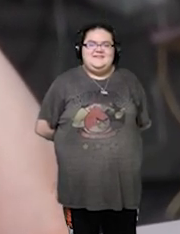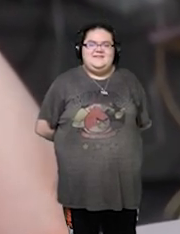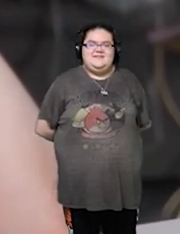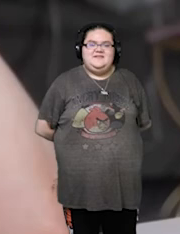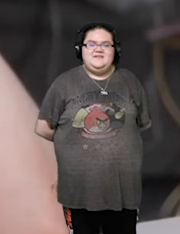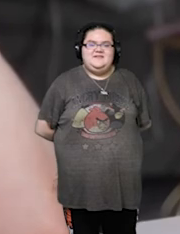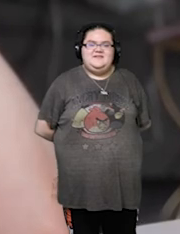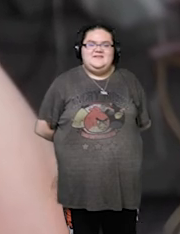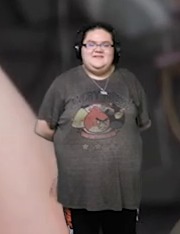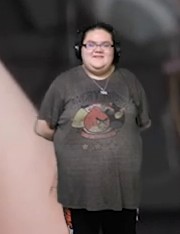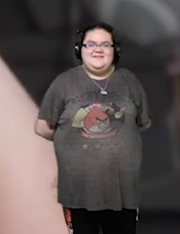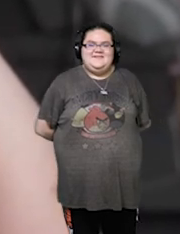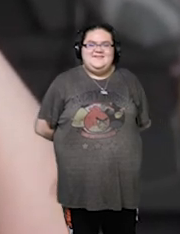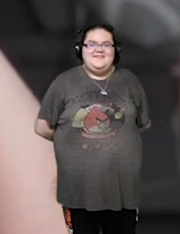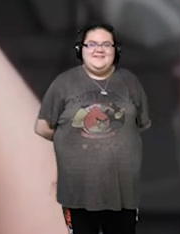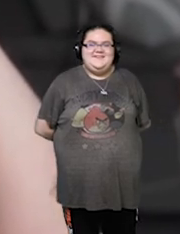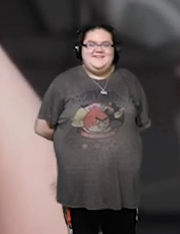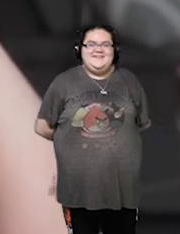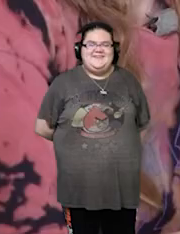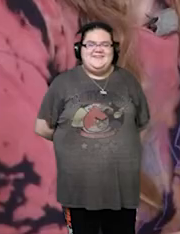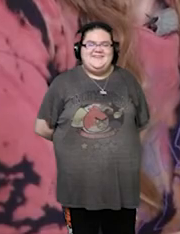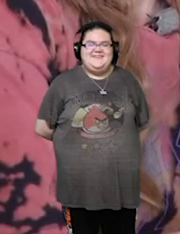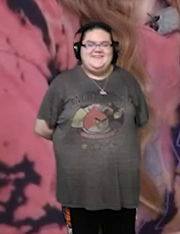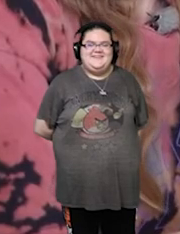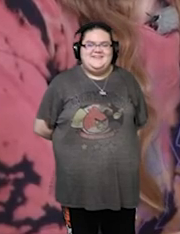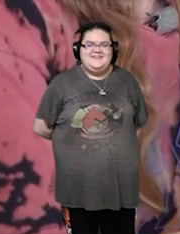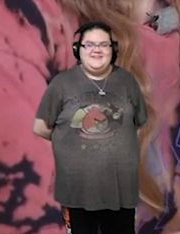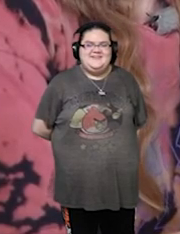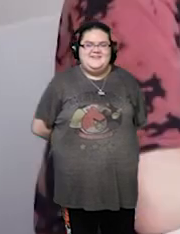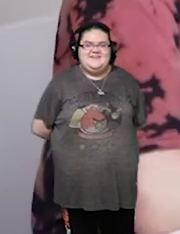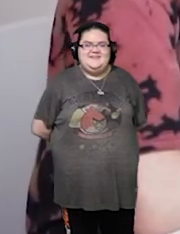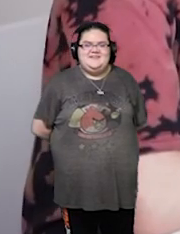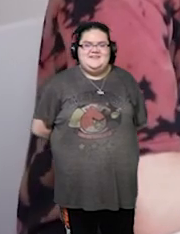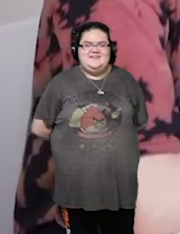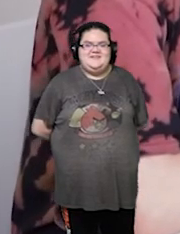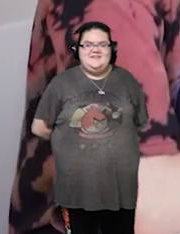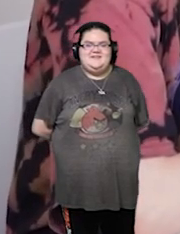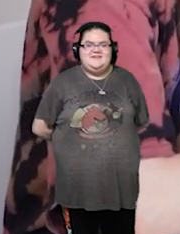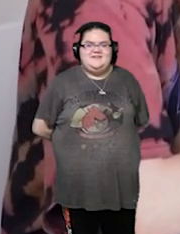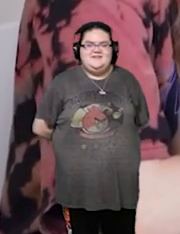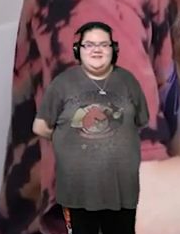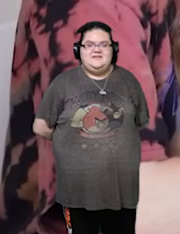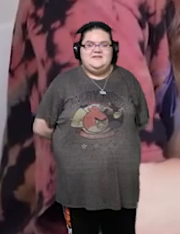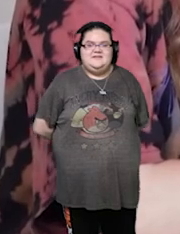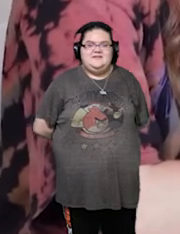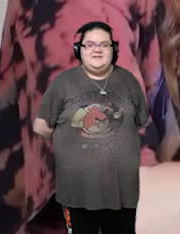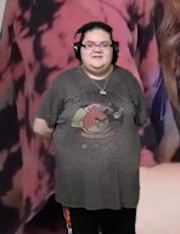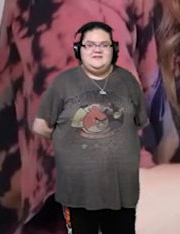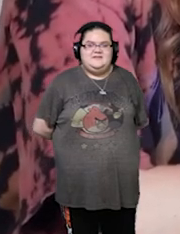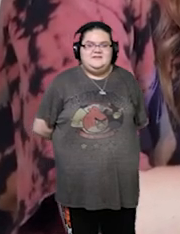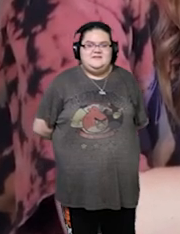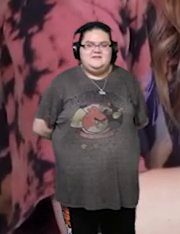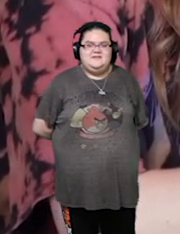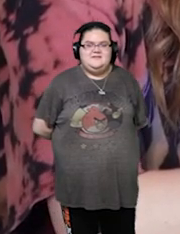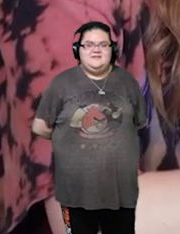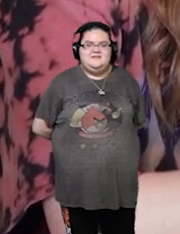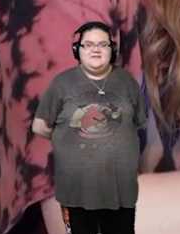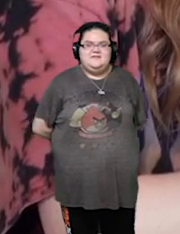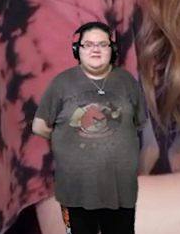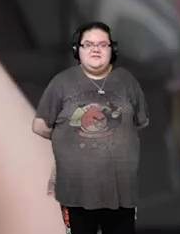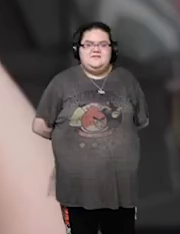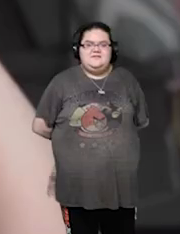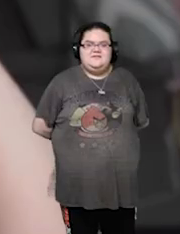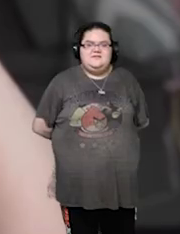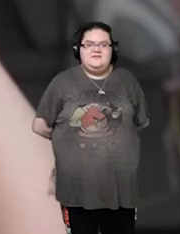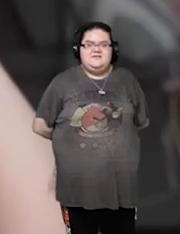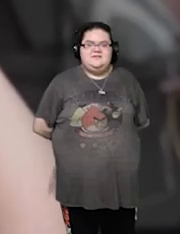Right, it's fucked. The whole tube's fucked. How much is Durex? It's cheap. It's what everyone uses. So this would make sense to be more expensive. And they just went